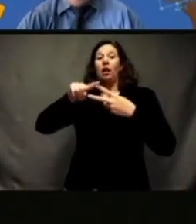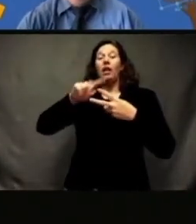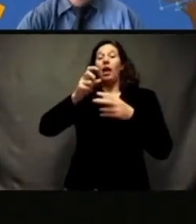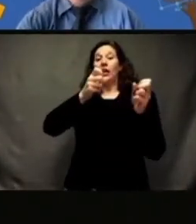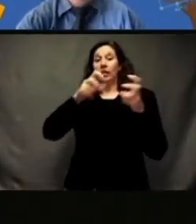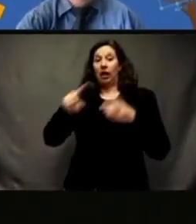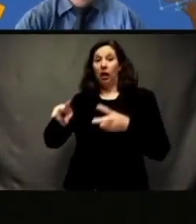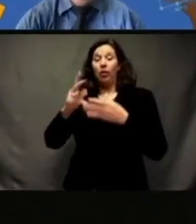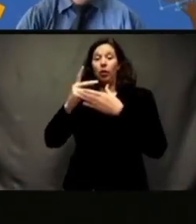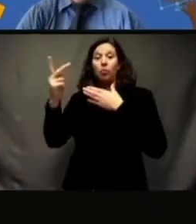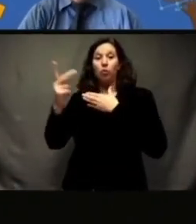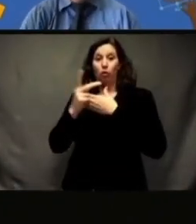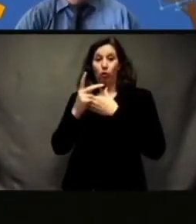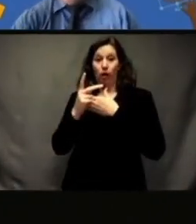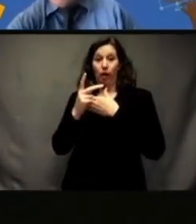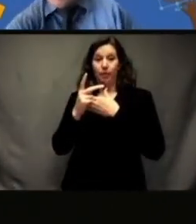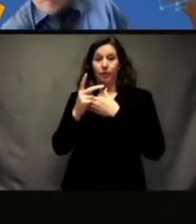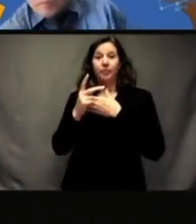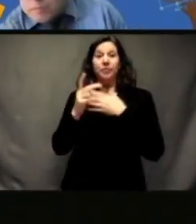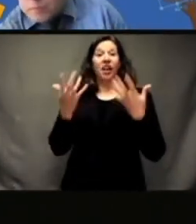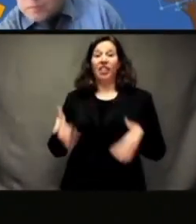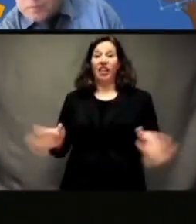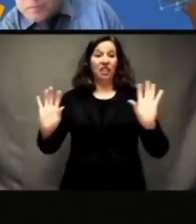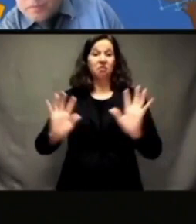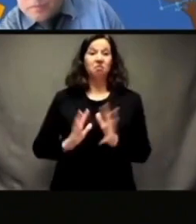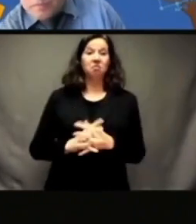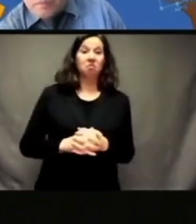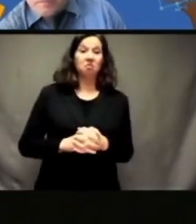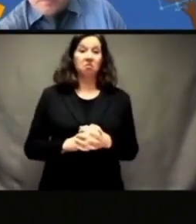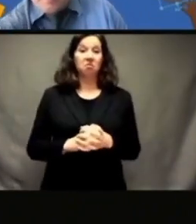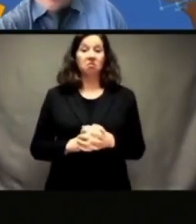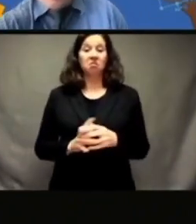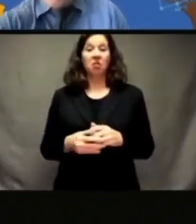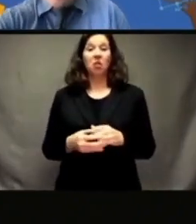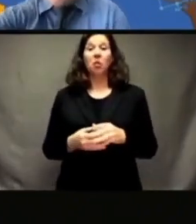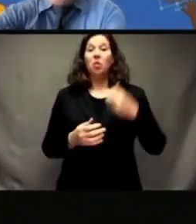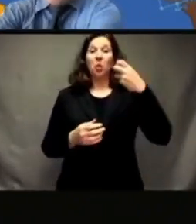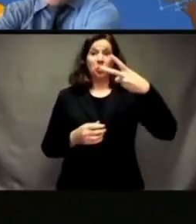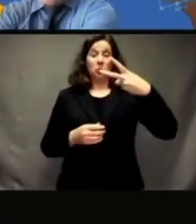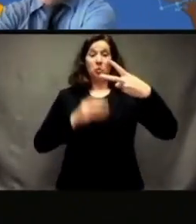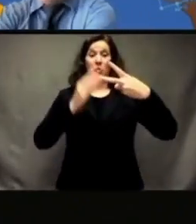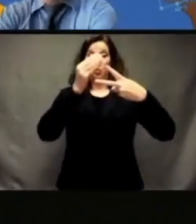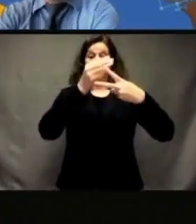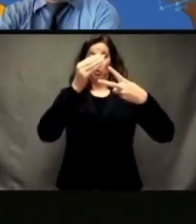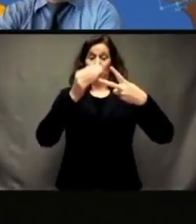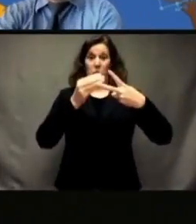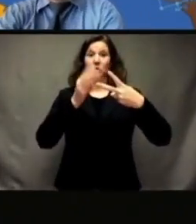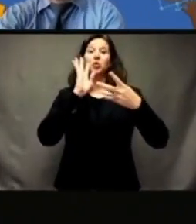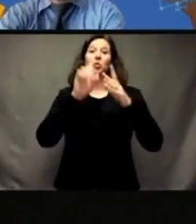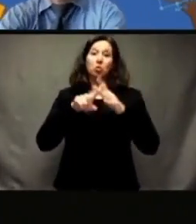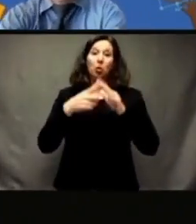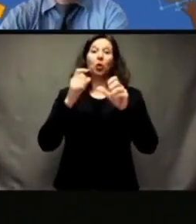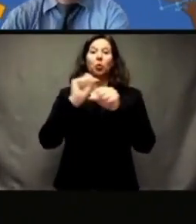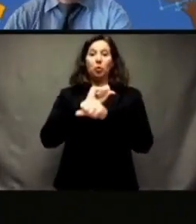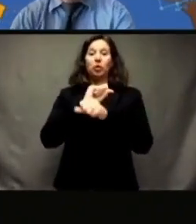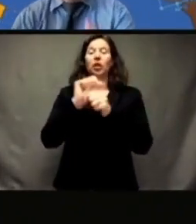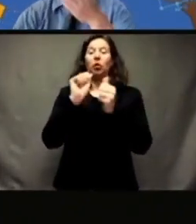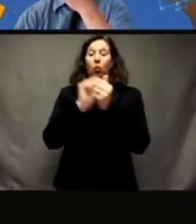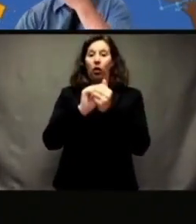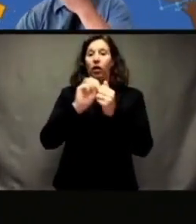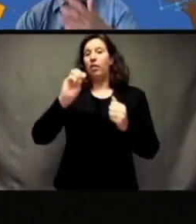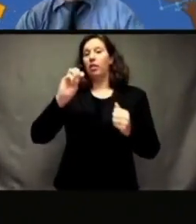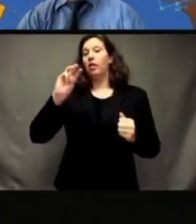program to your microbit, and that's it. With those two steps, you can start working